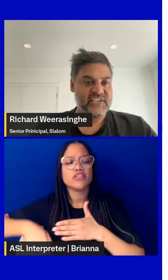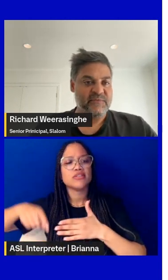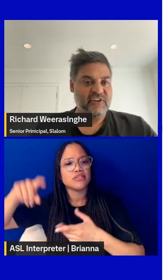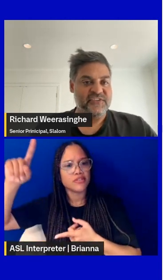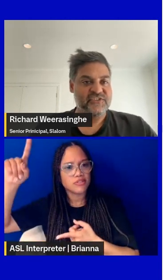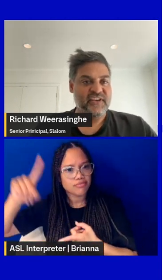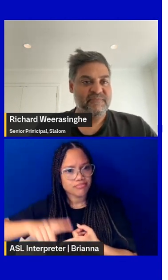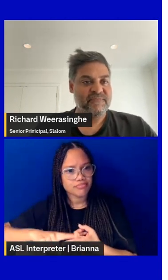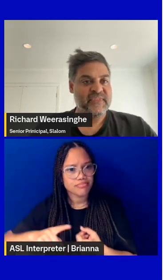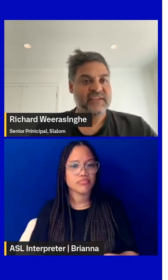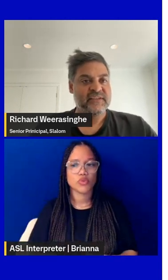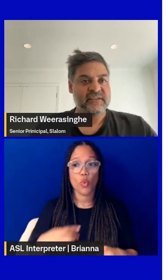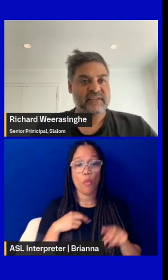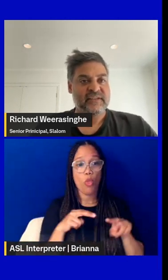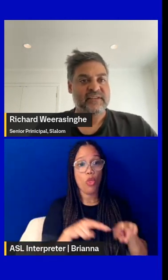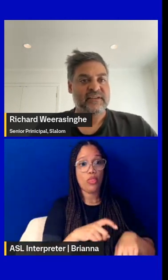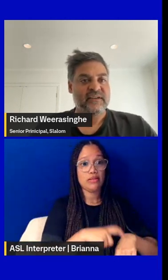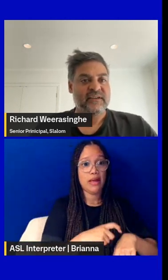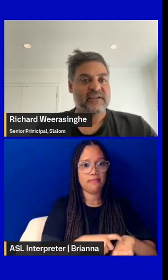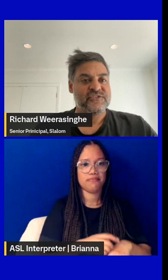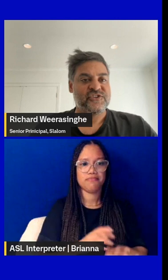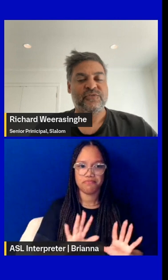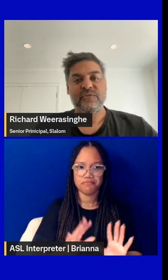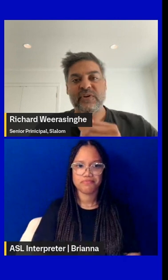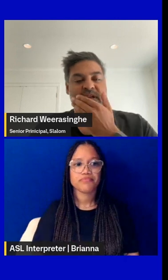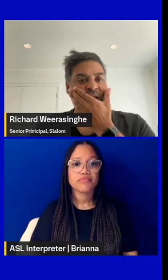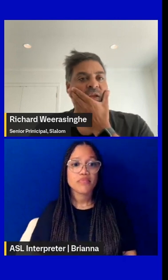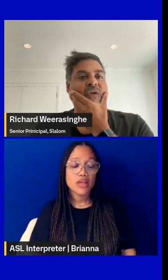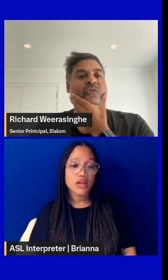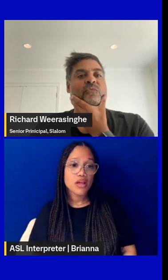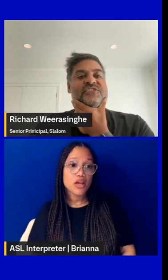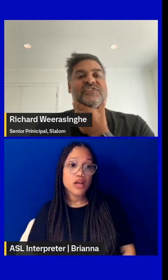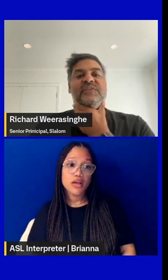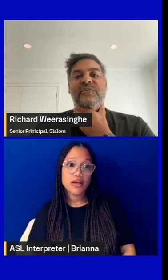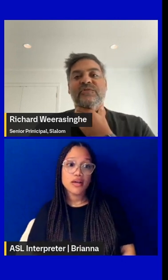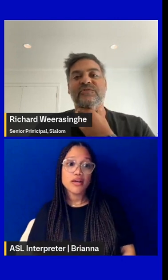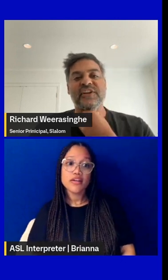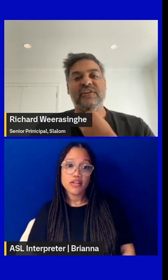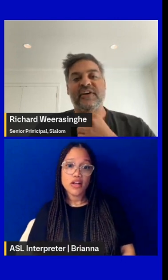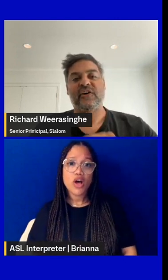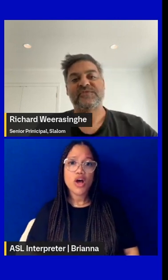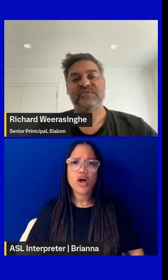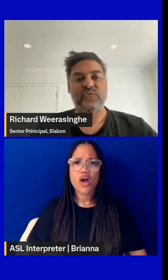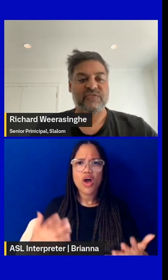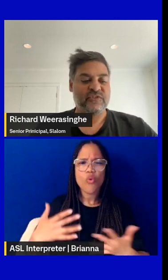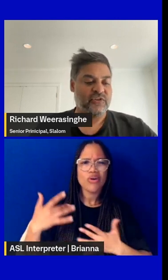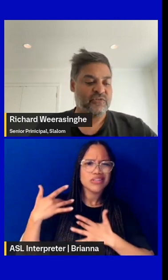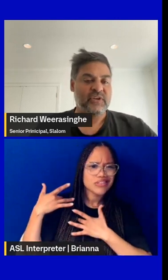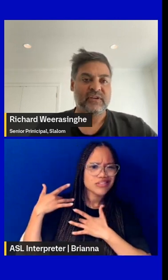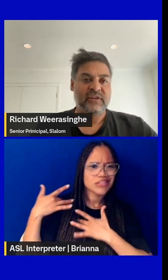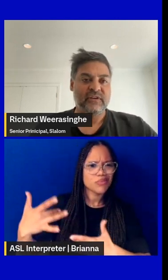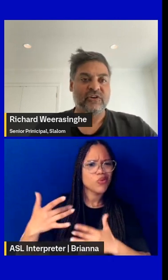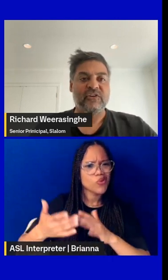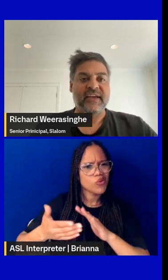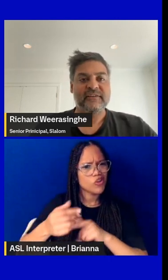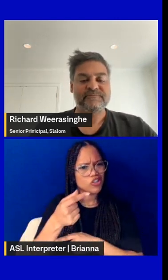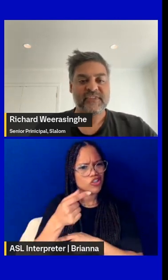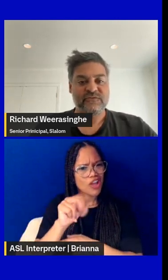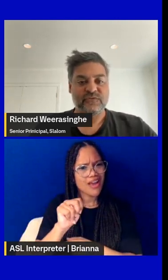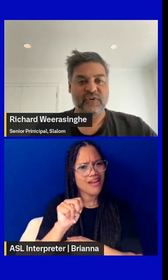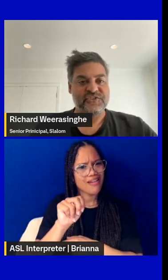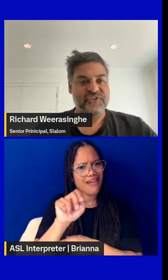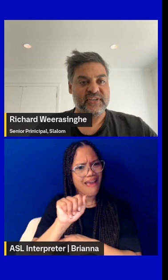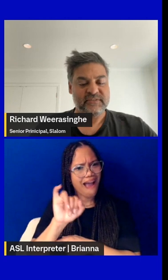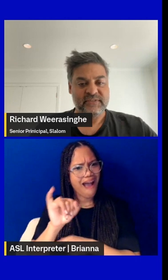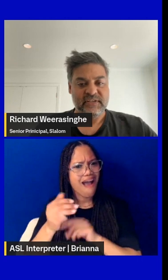Okay, just keeping an eye on the time. So what does a typical GenAI ops workflow look like